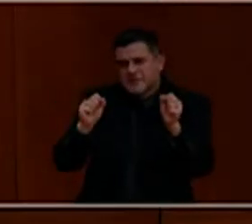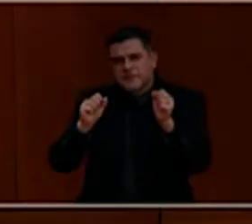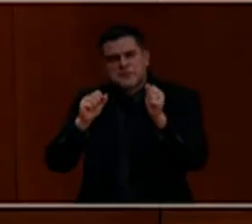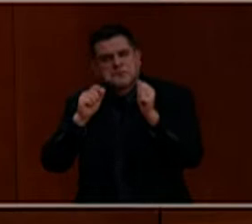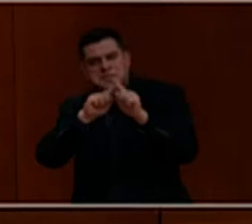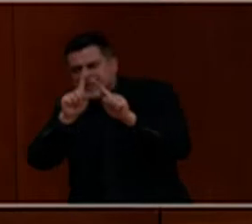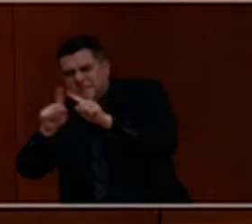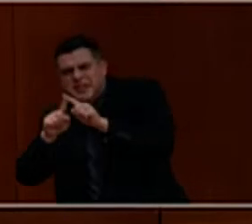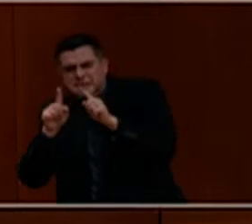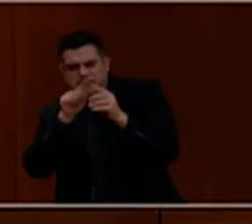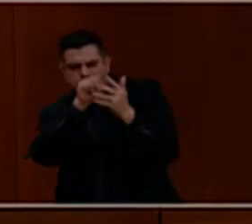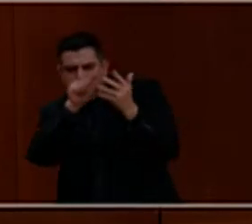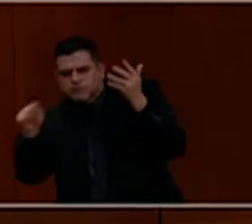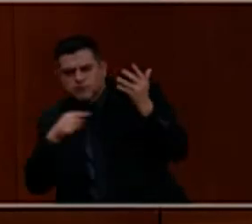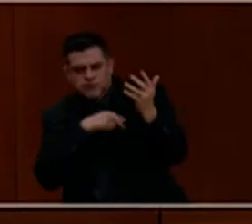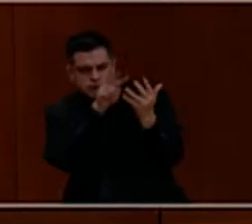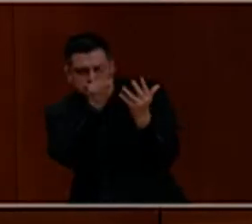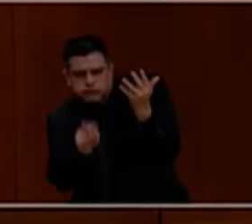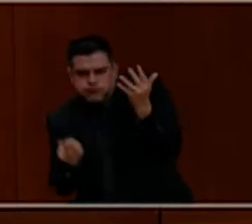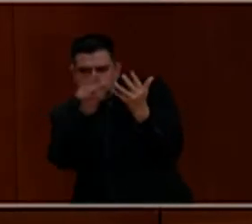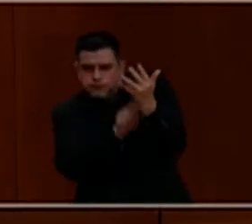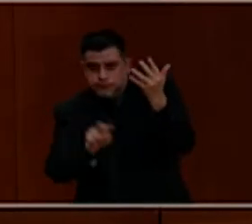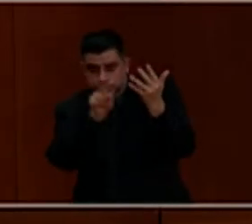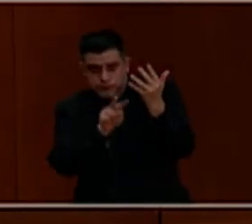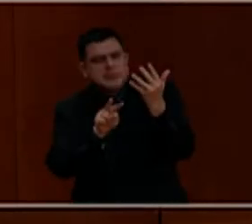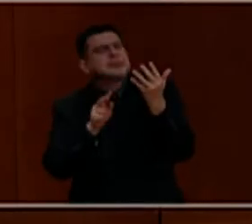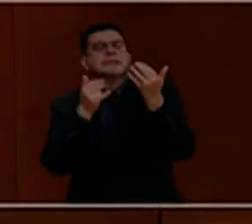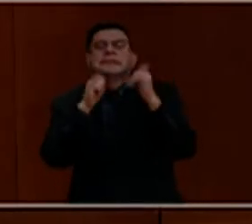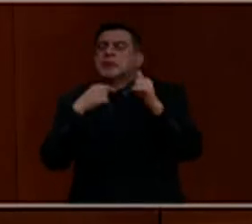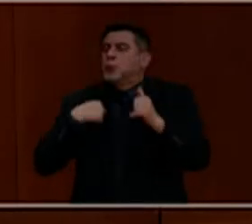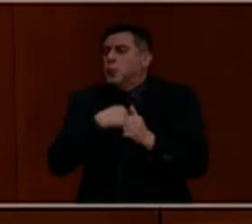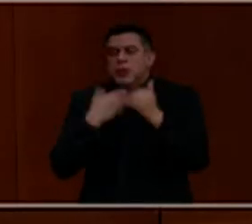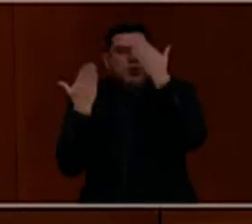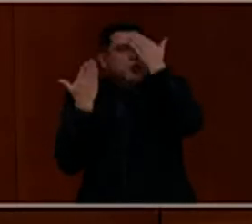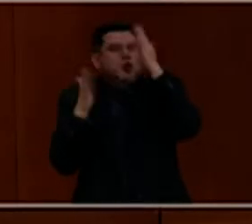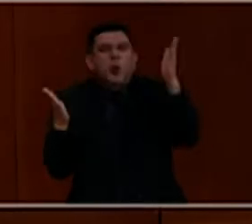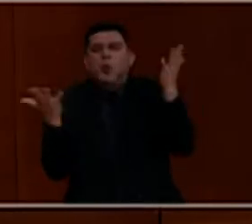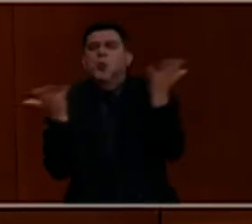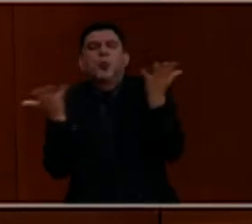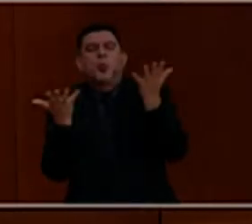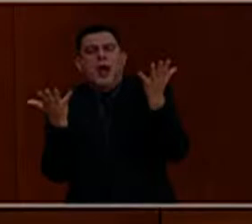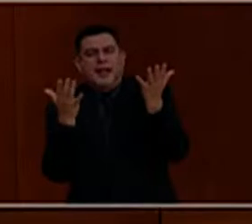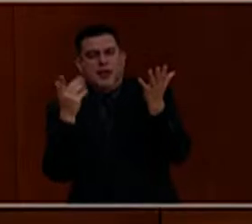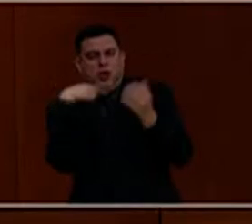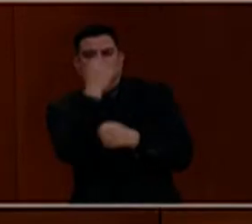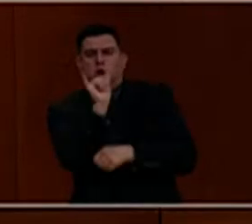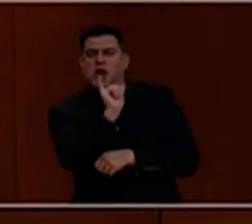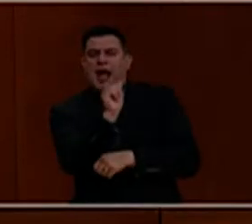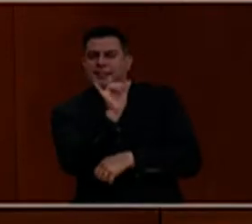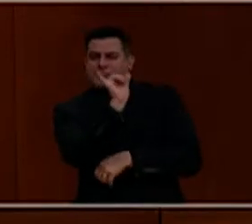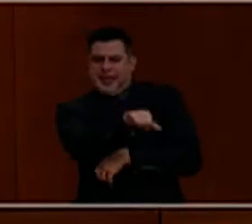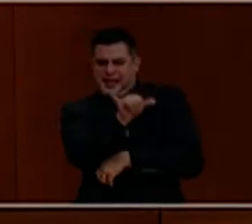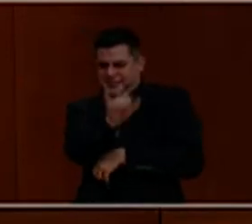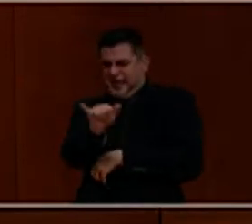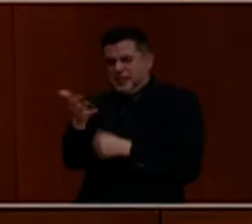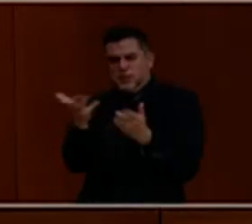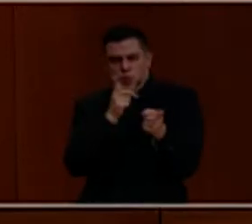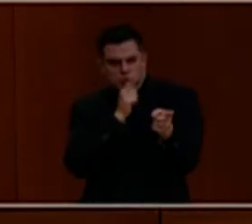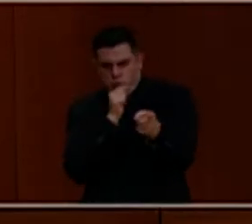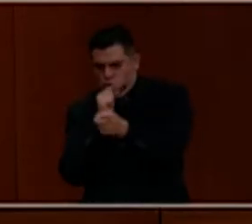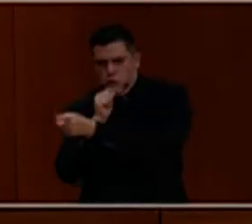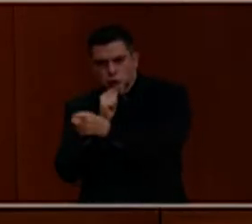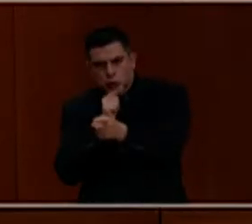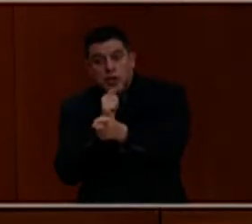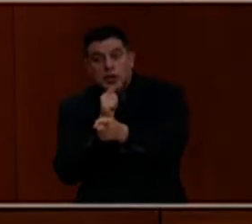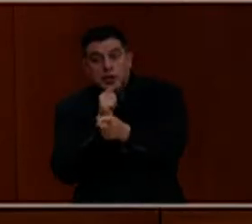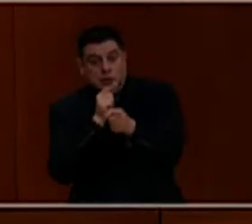as who gets better and who doesn't. But what we do know, what we seem to find out from practice is that it seems